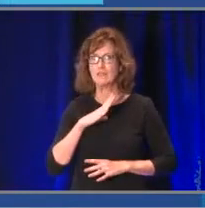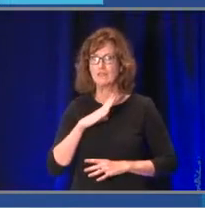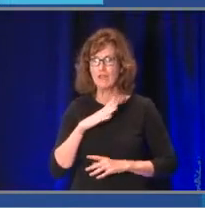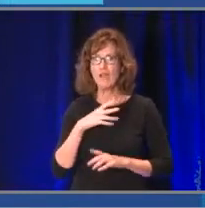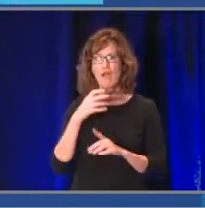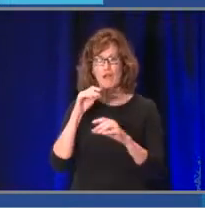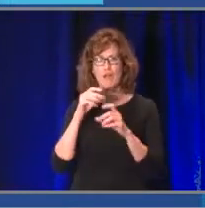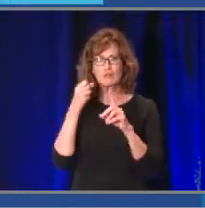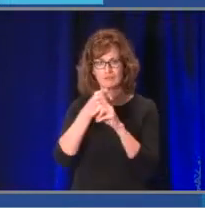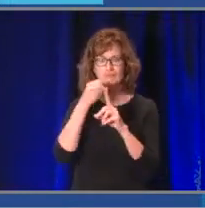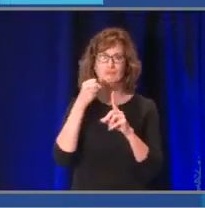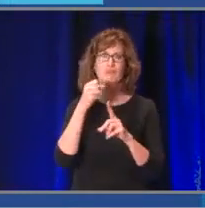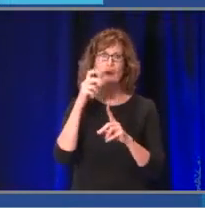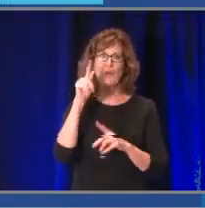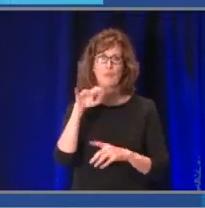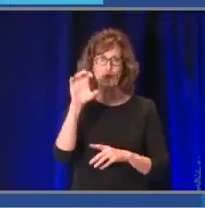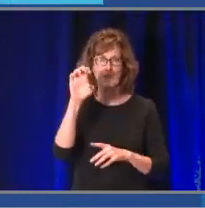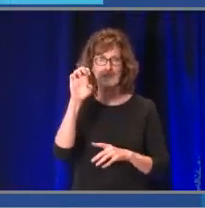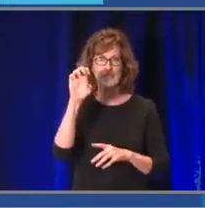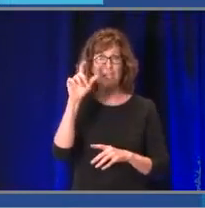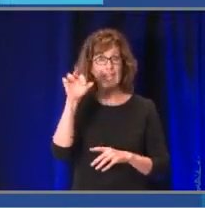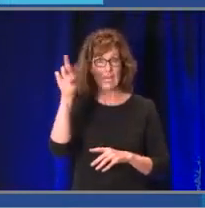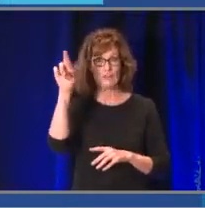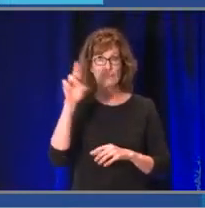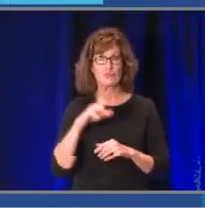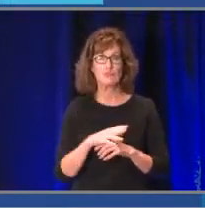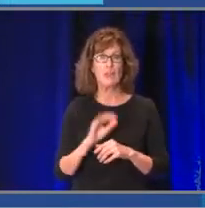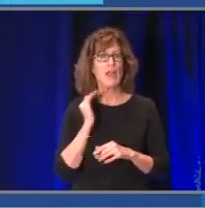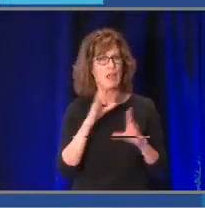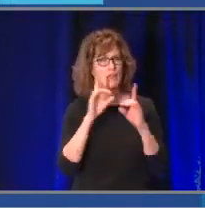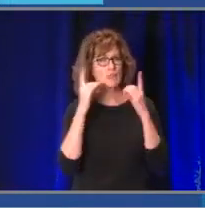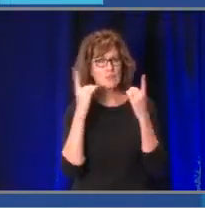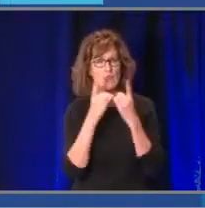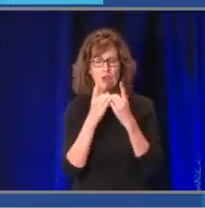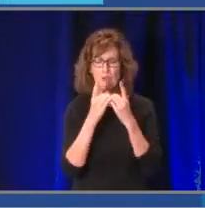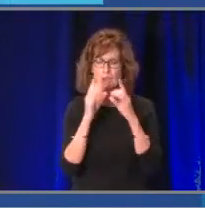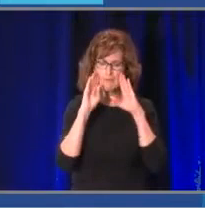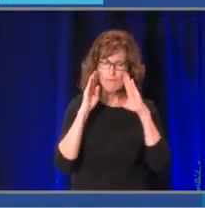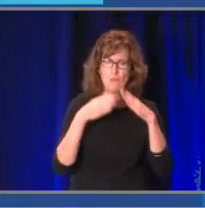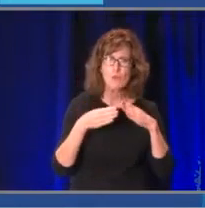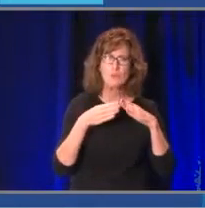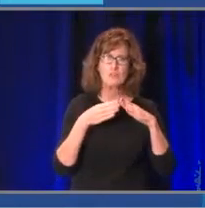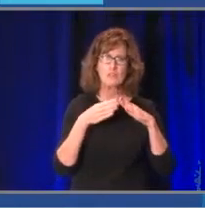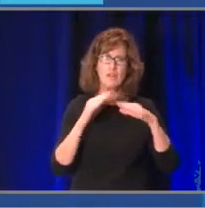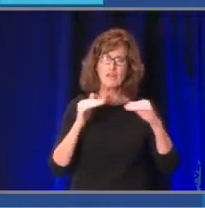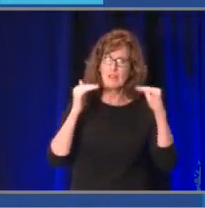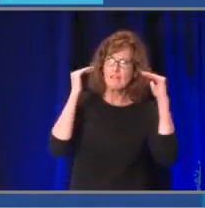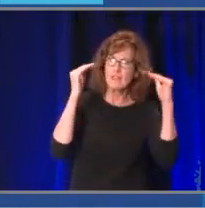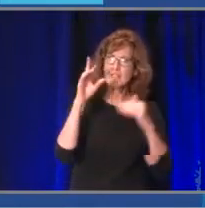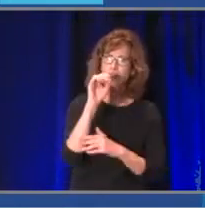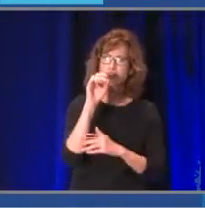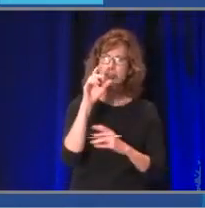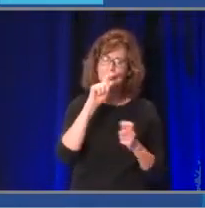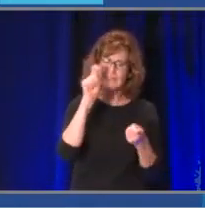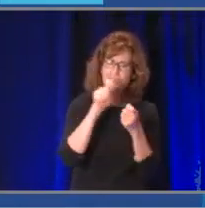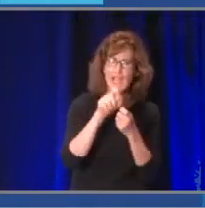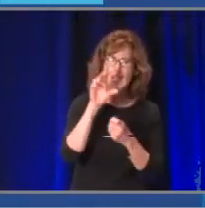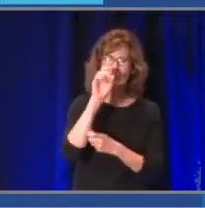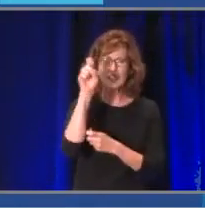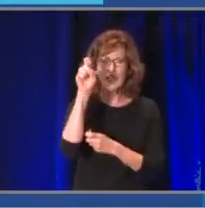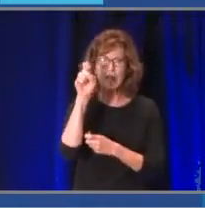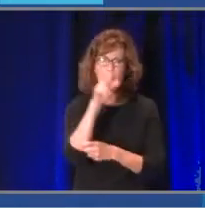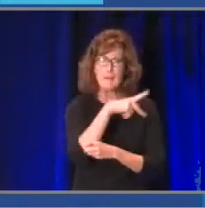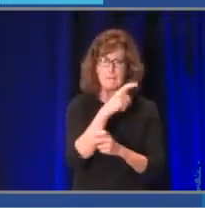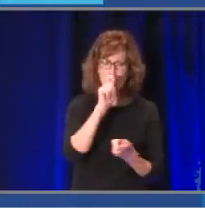our department is focused heavily on advancing the diagnosis of prostate cancer to make it more accurate, more